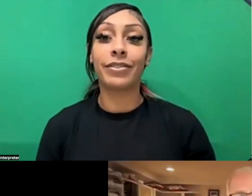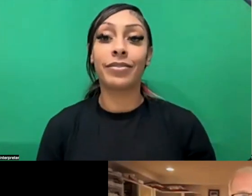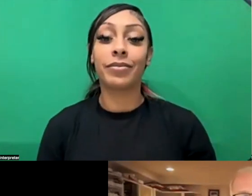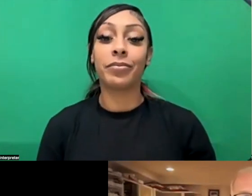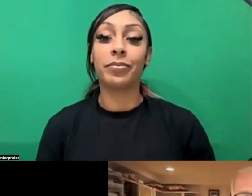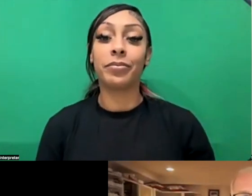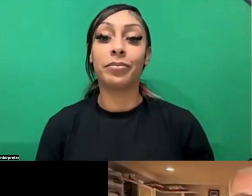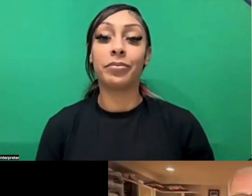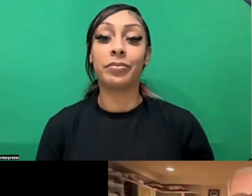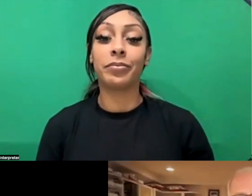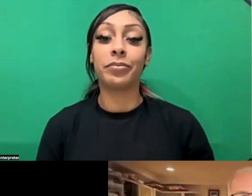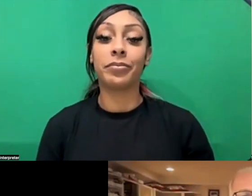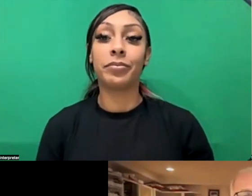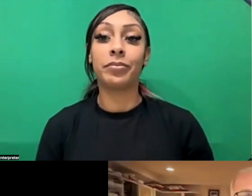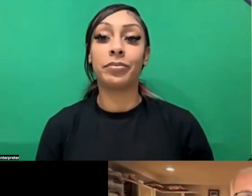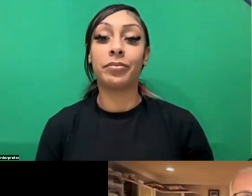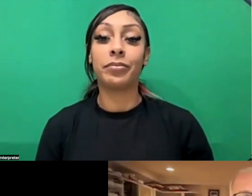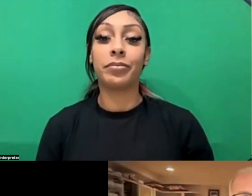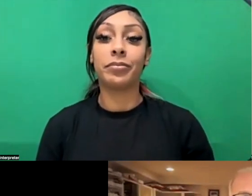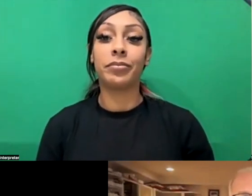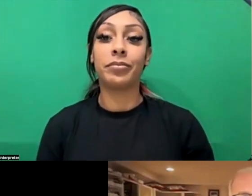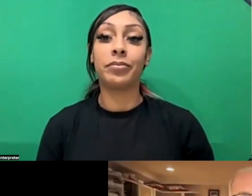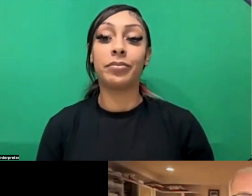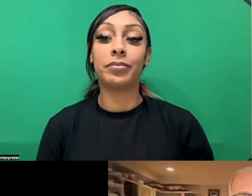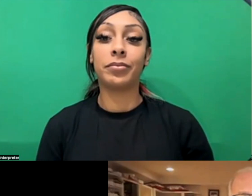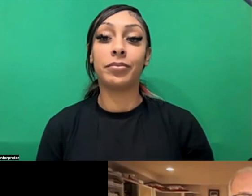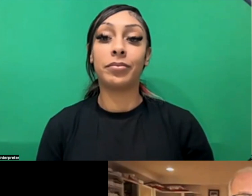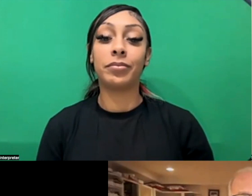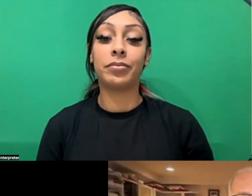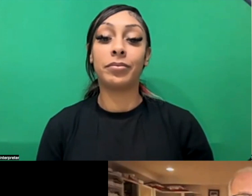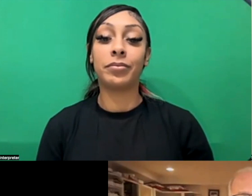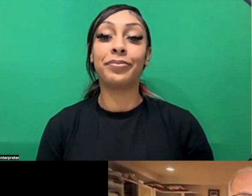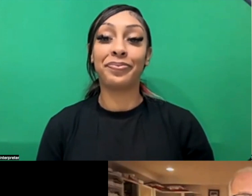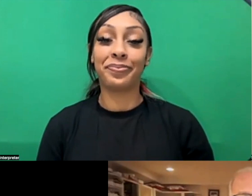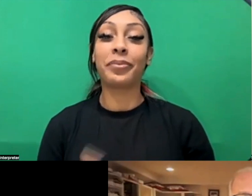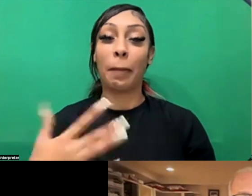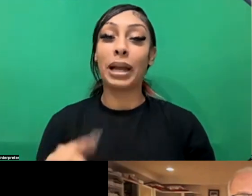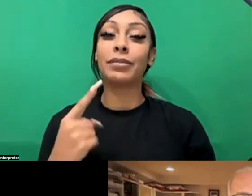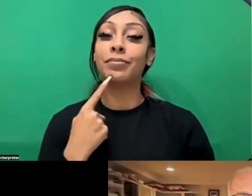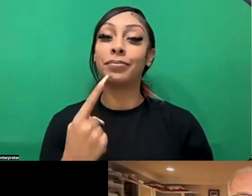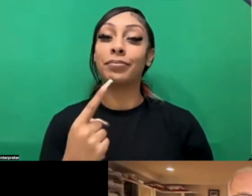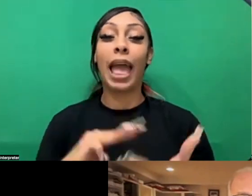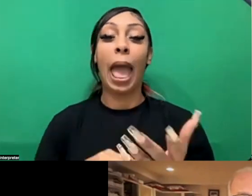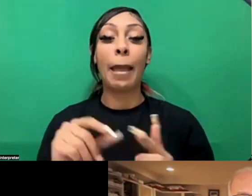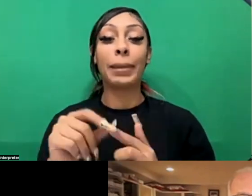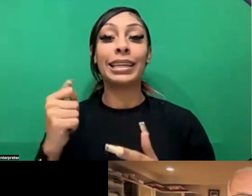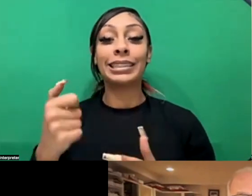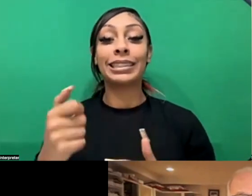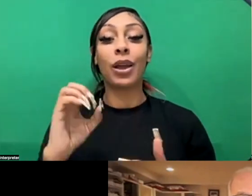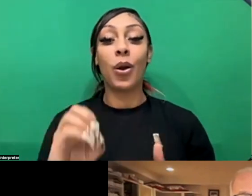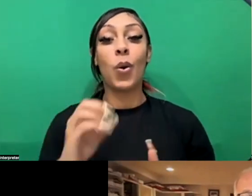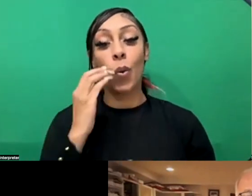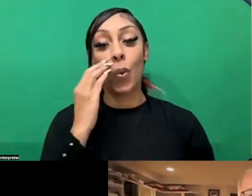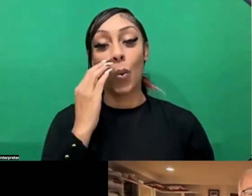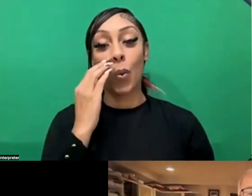Yeah. Okay. So we've talked about the MPC, and then another thing that I was kind of interested in, I must admit,